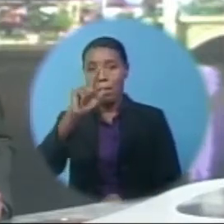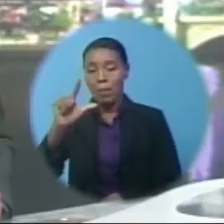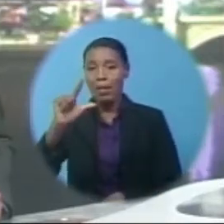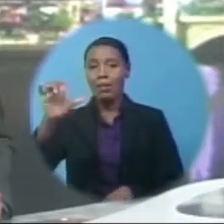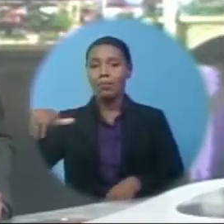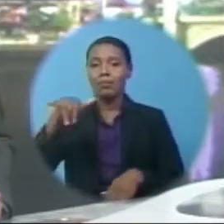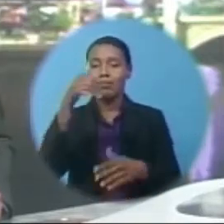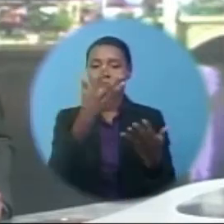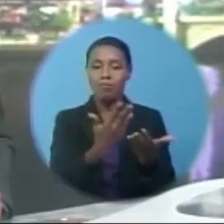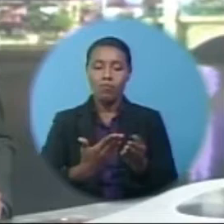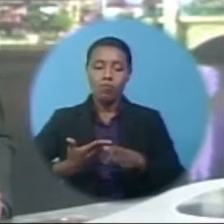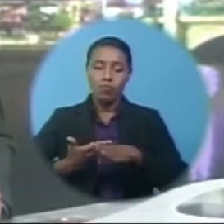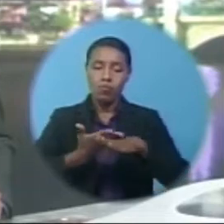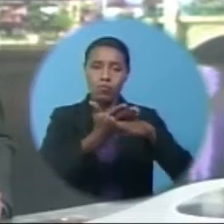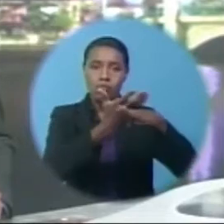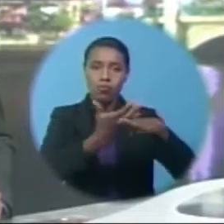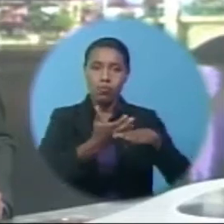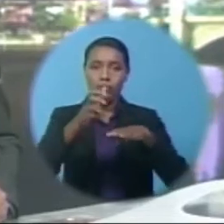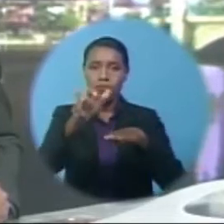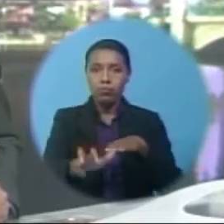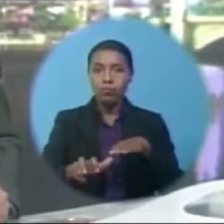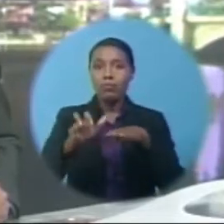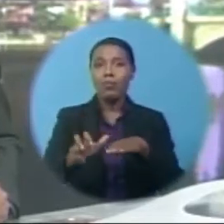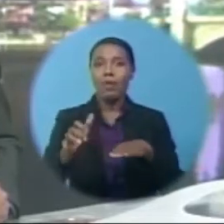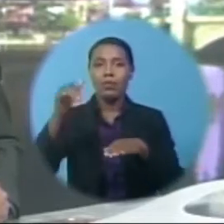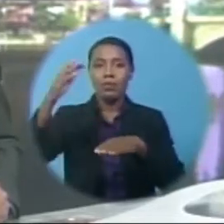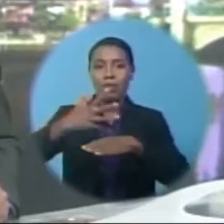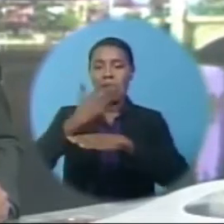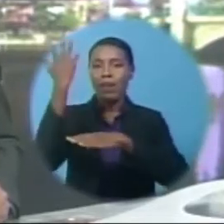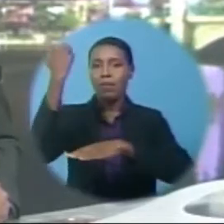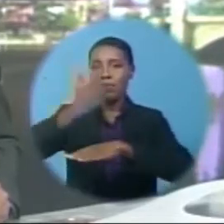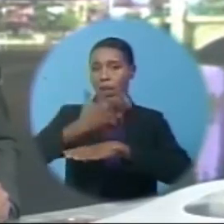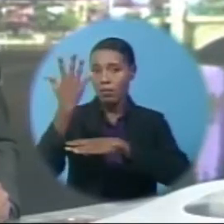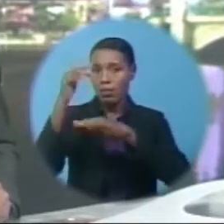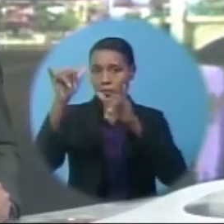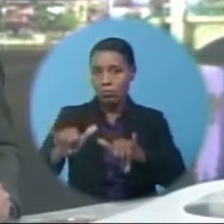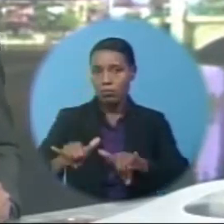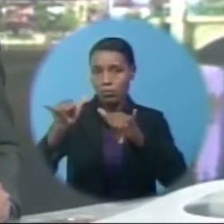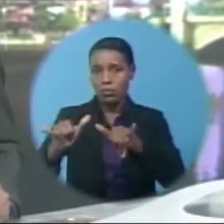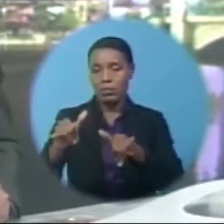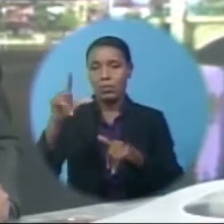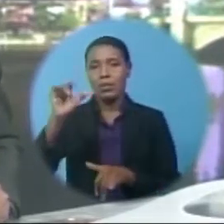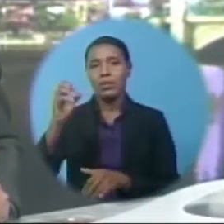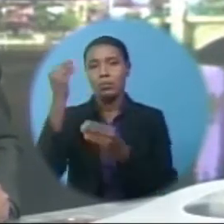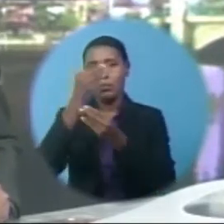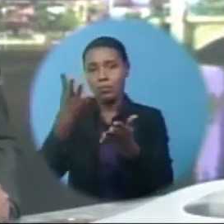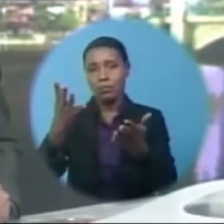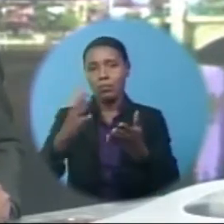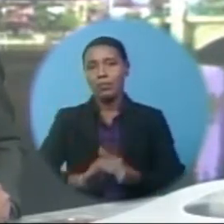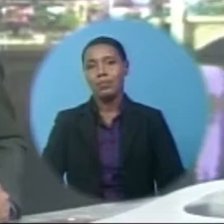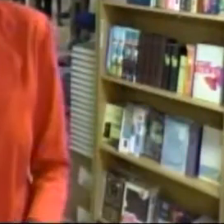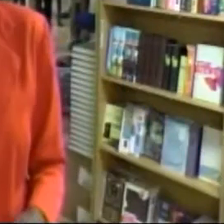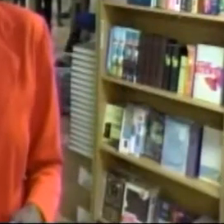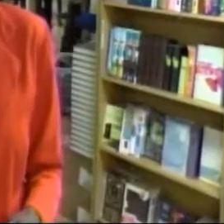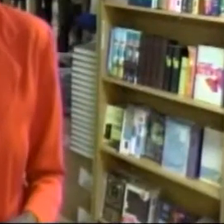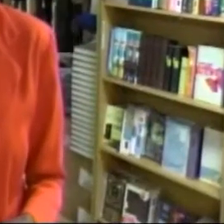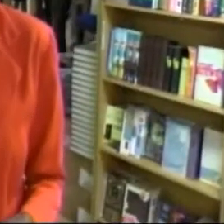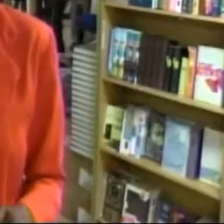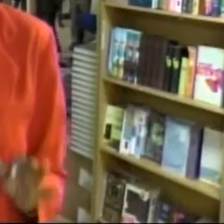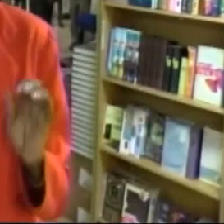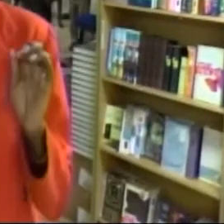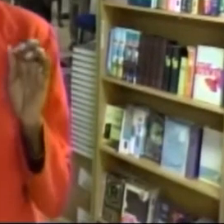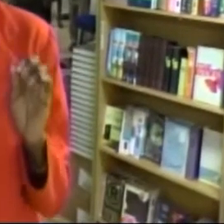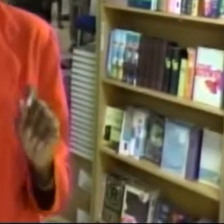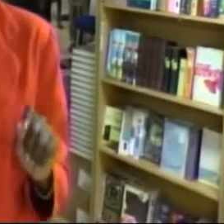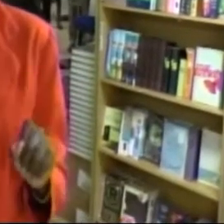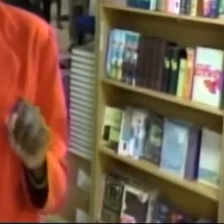its home for the next 5 days at the Flour Mill. Lisa Broom was on board and filed this report. For a book lover like me, I